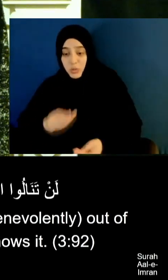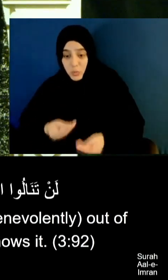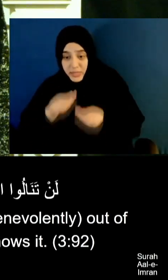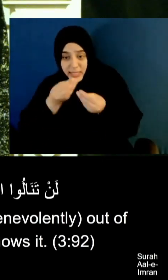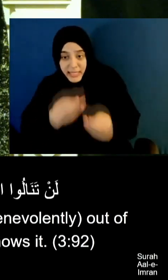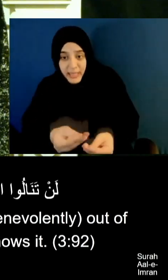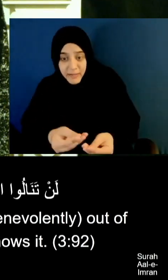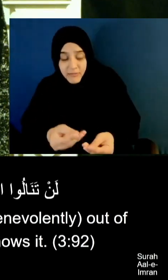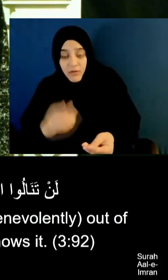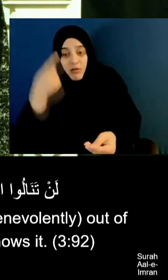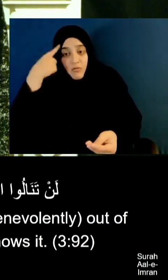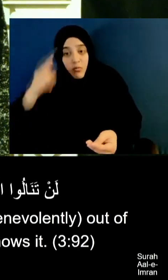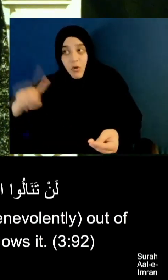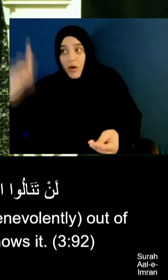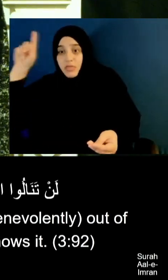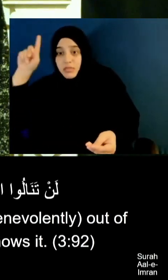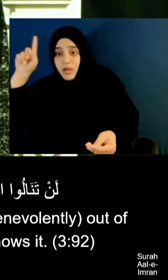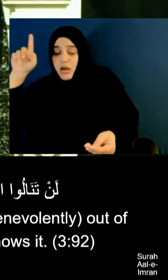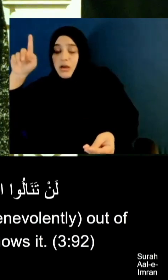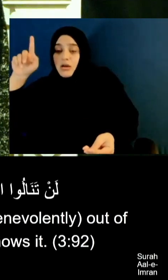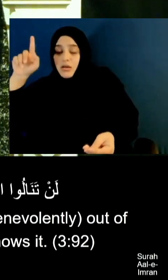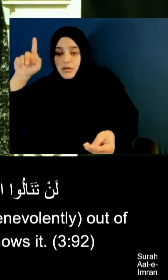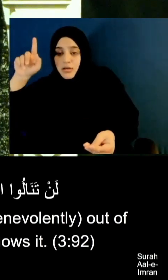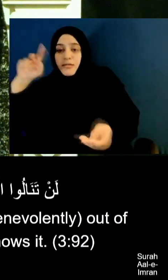becomes wajib on you to give out.